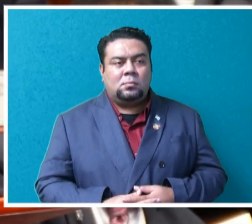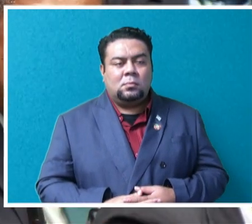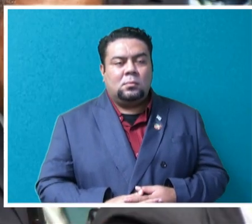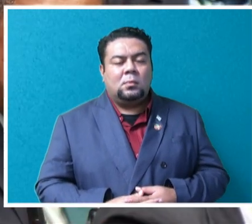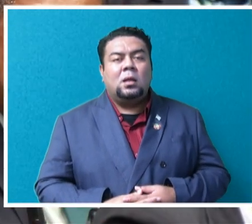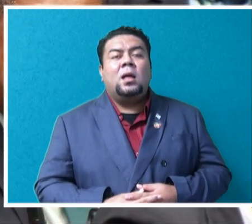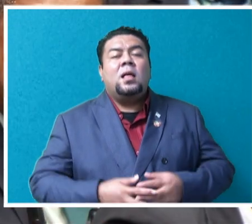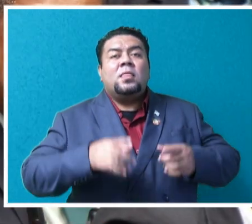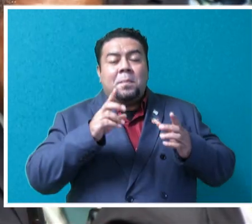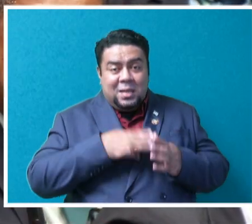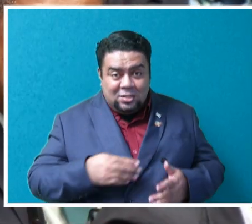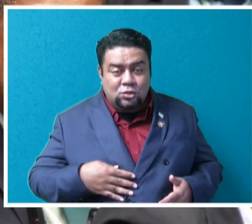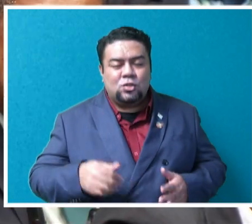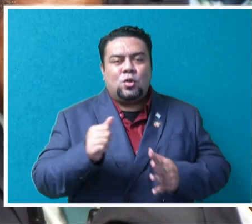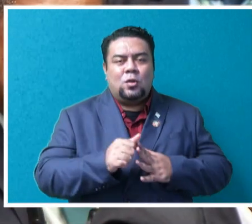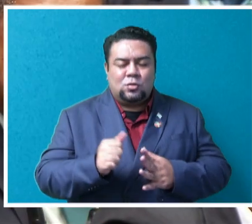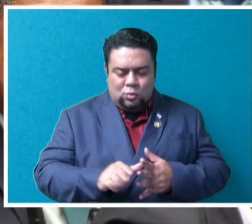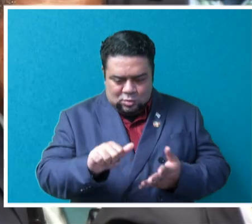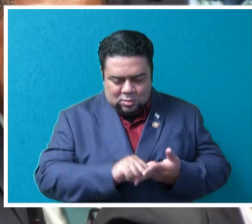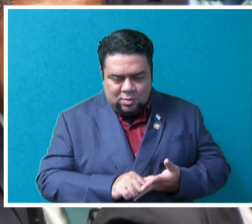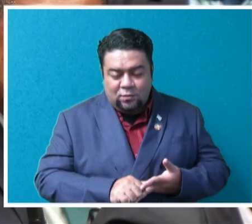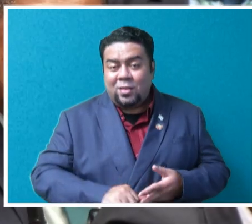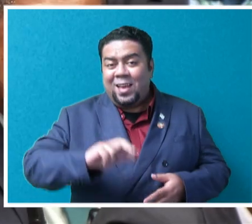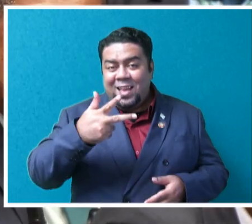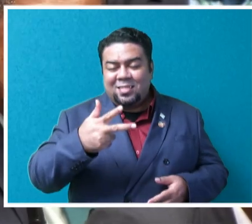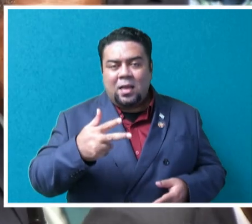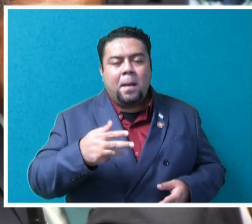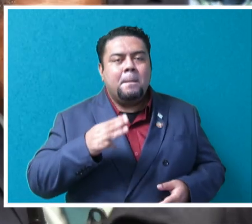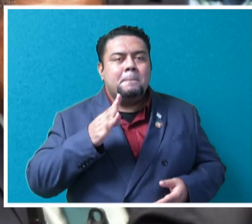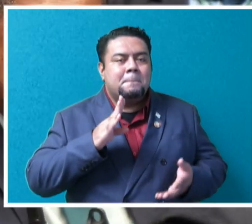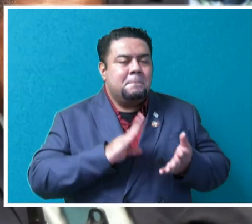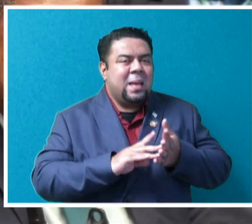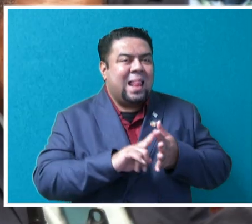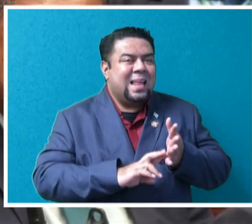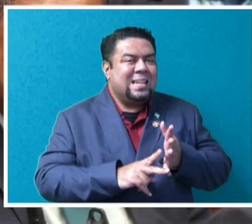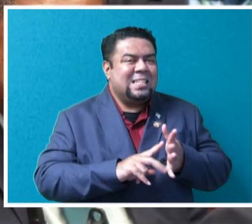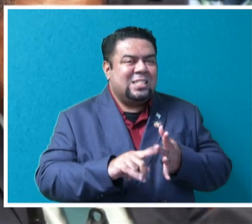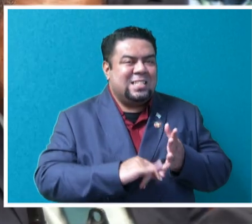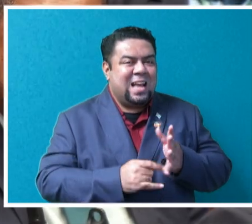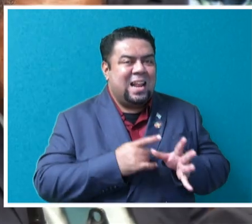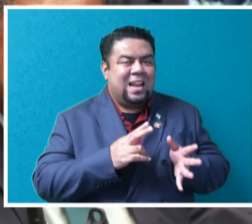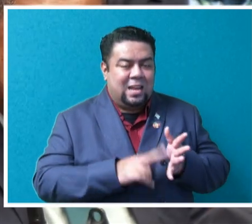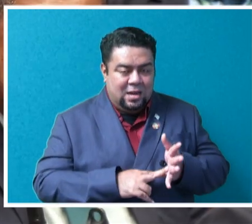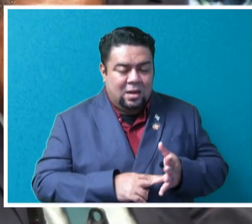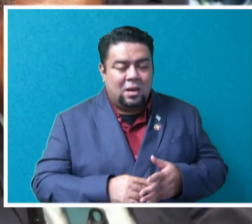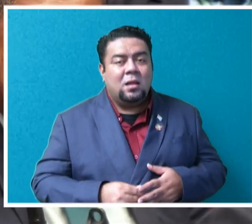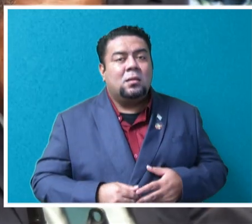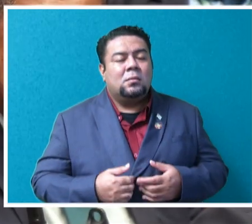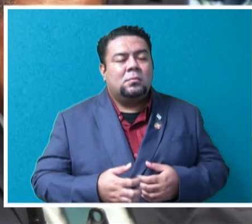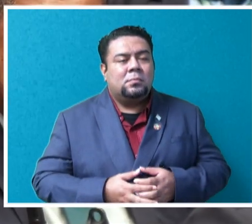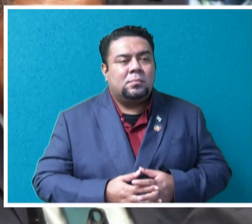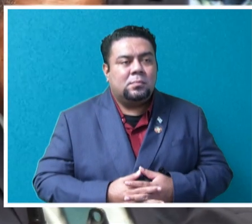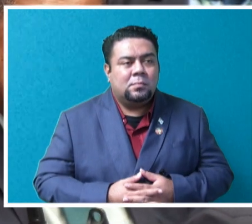leading the preparations for the 8th Melanesian Art and Culture Festival in